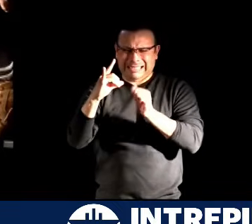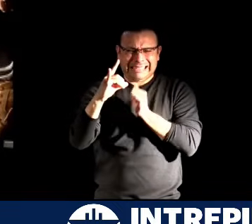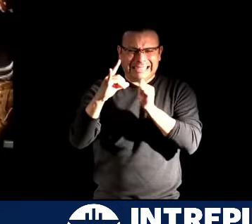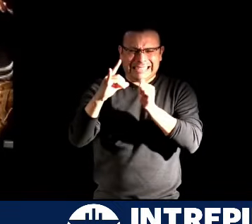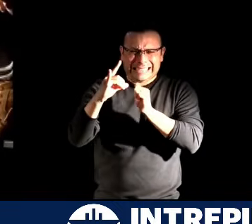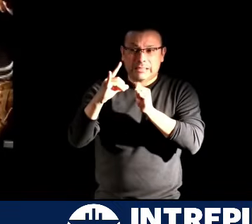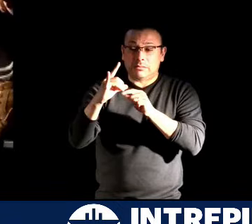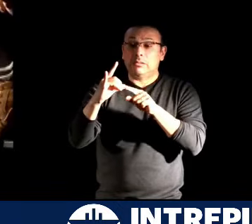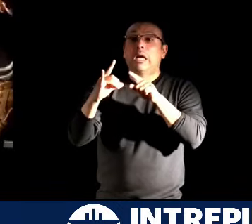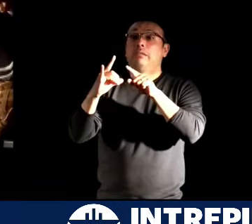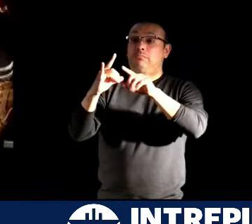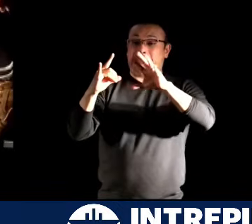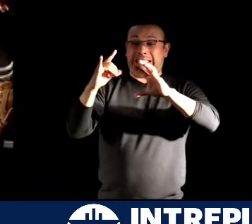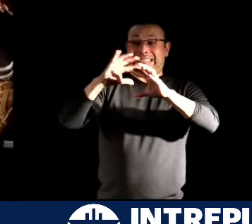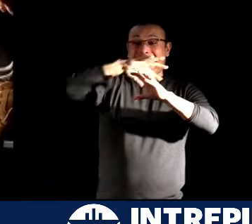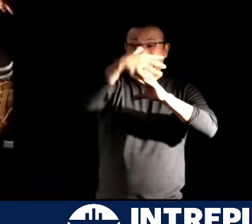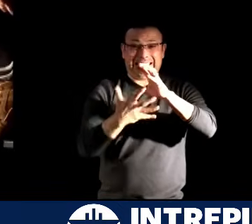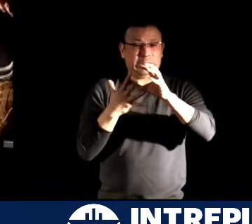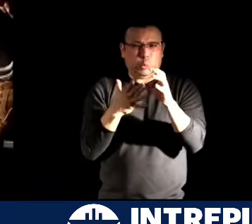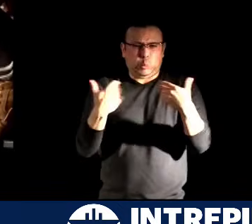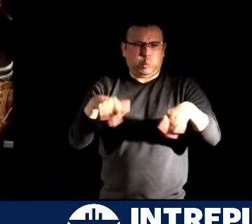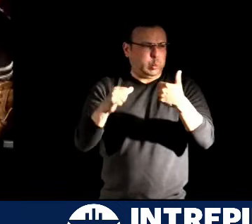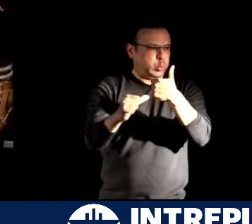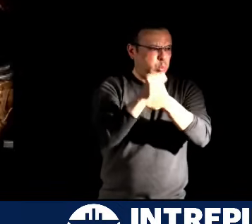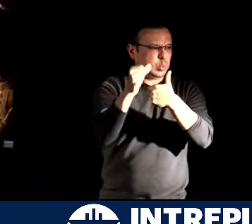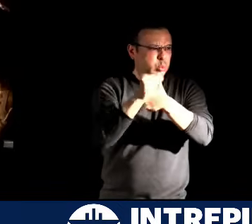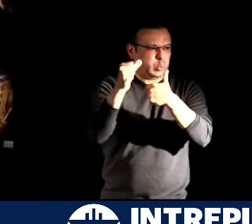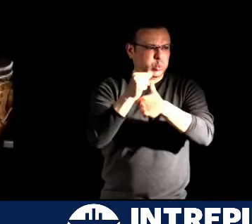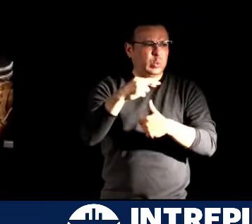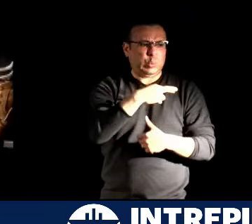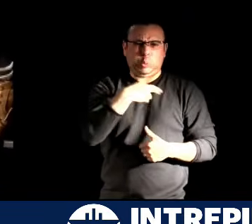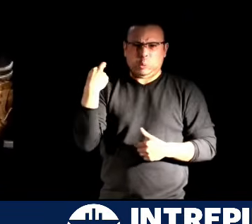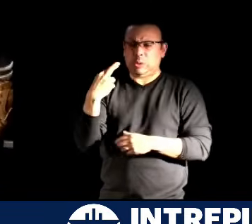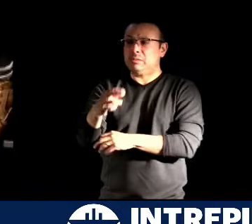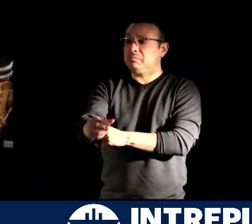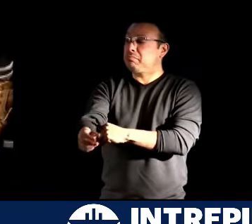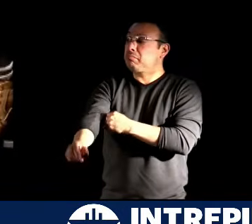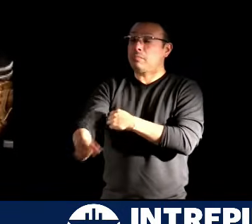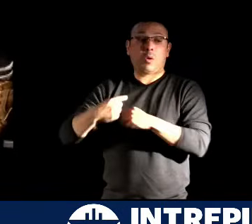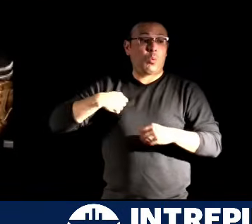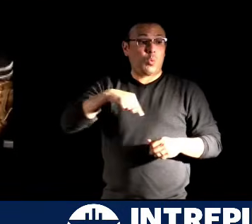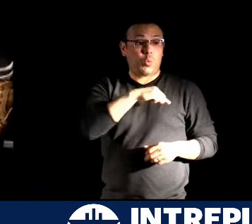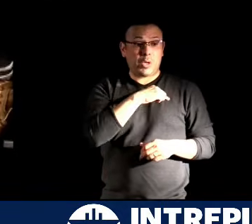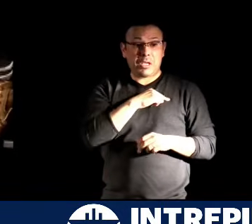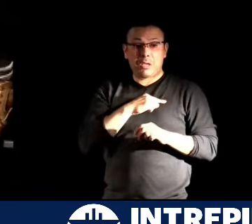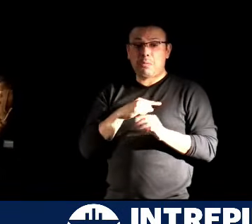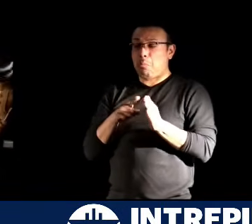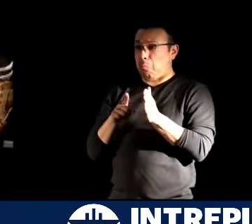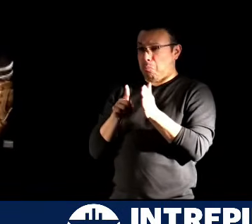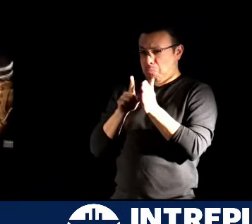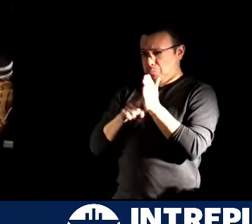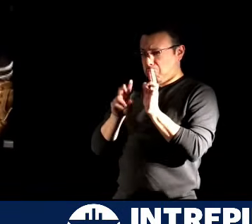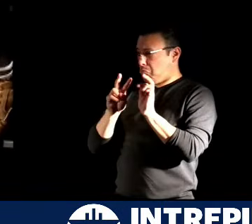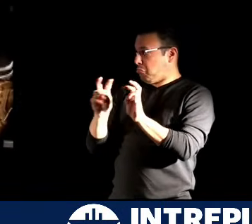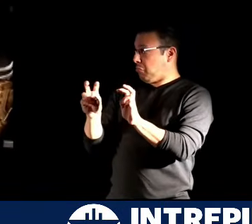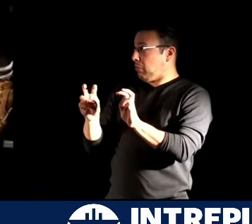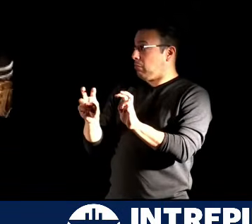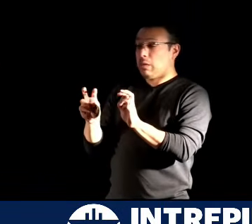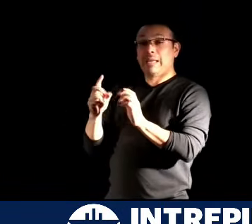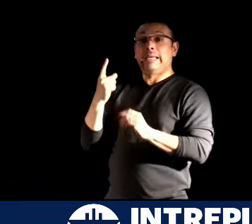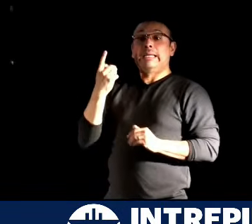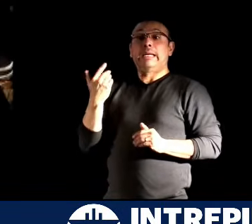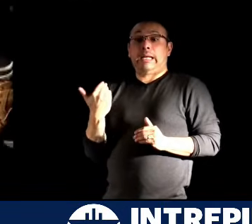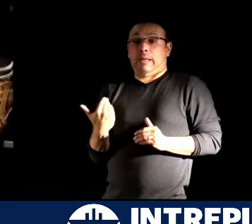thought. And we actually had a team to look into it. But the great news is, just a few months